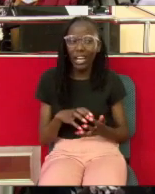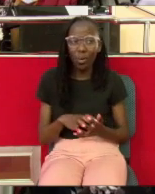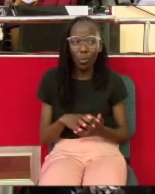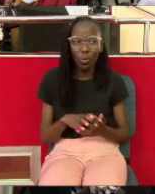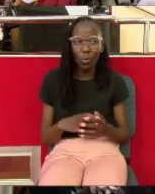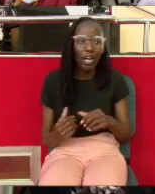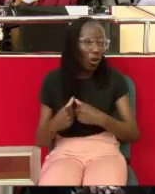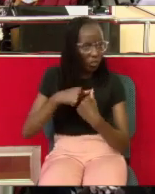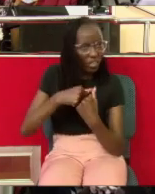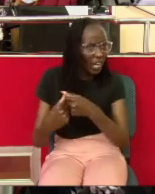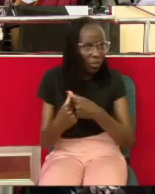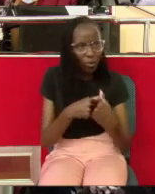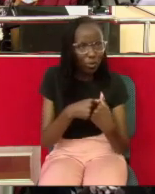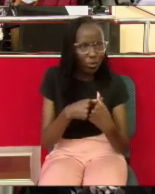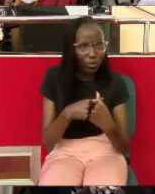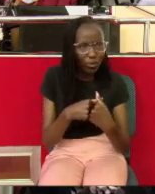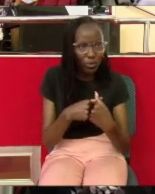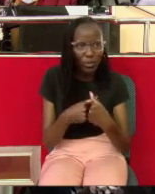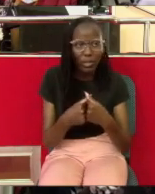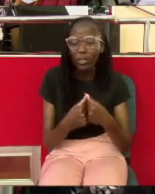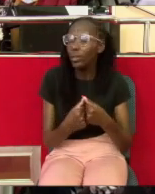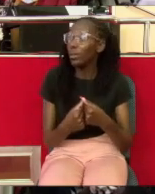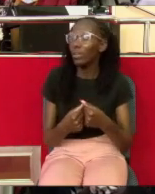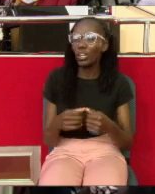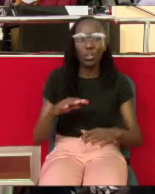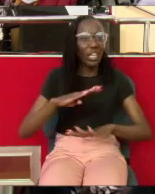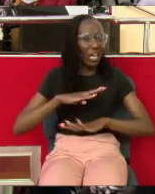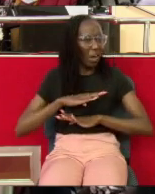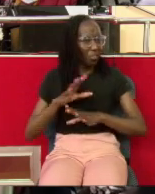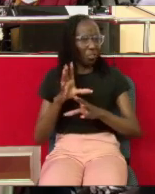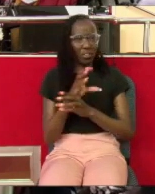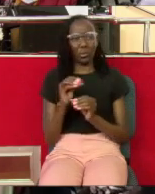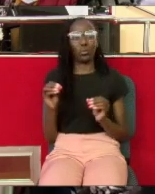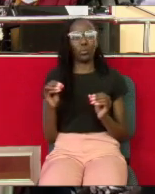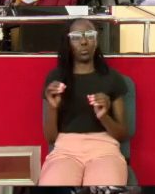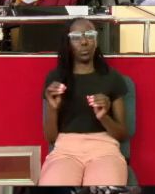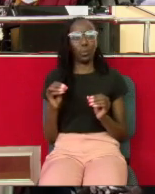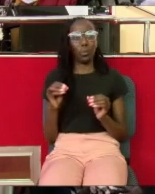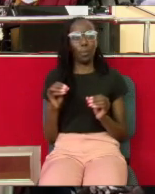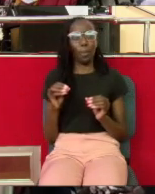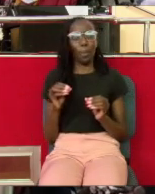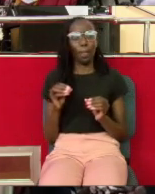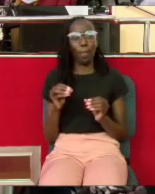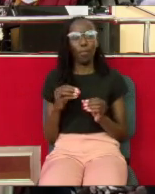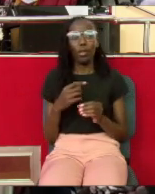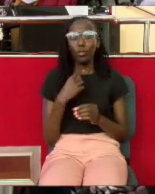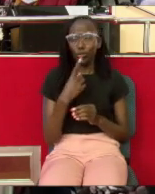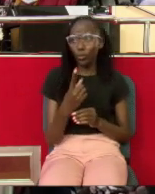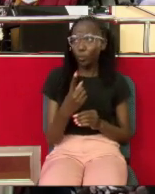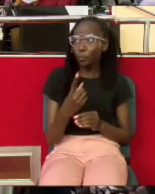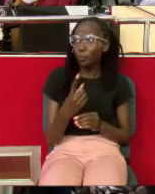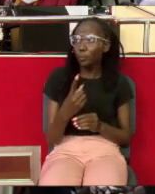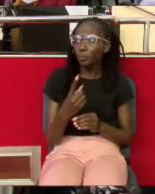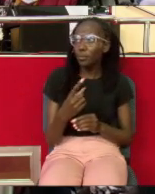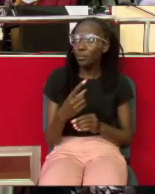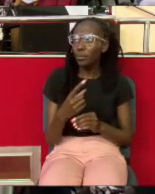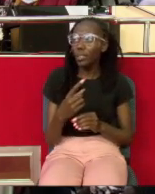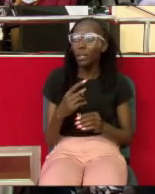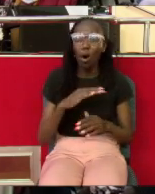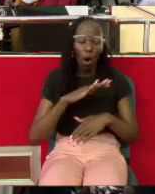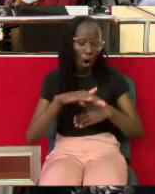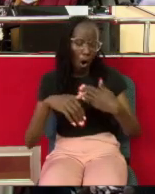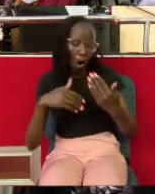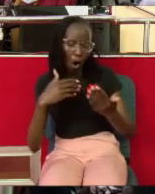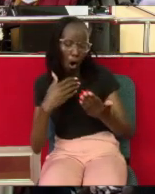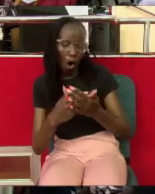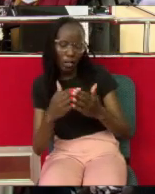kung'ang'ana. Concerns and uncertainty of life. Kuzoka kukosa kujua vile mambo yatakaa. And therefore in summing up everything in that book. Kwa